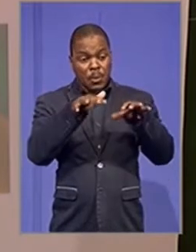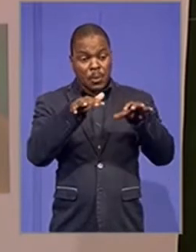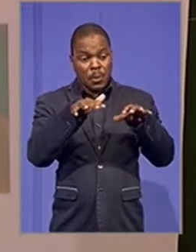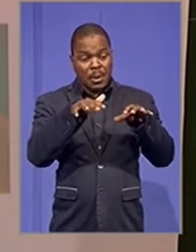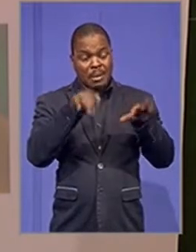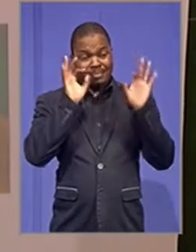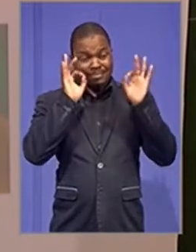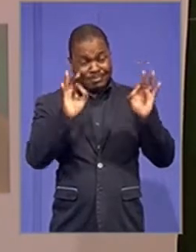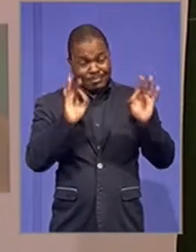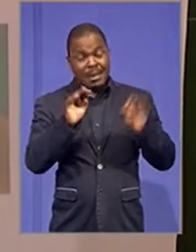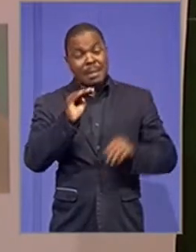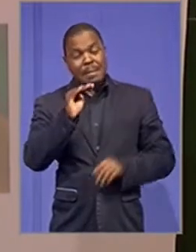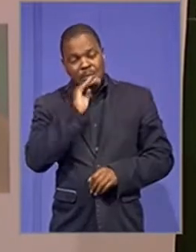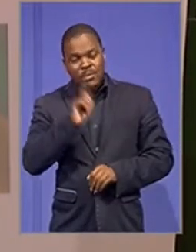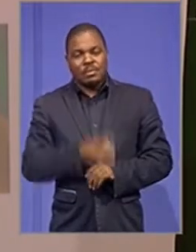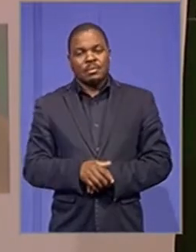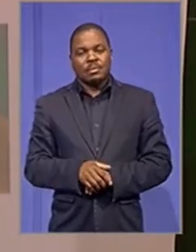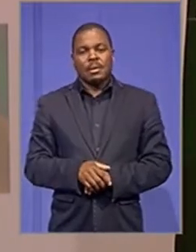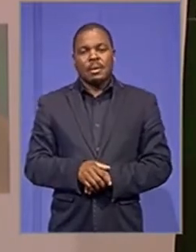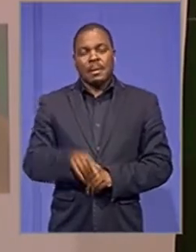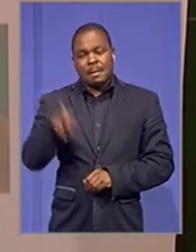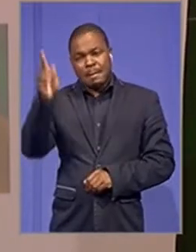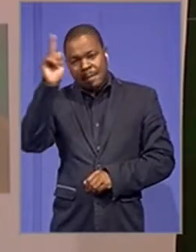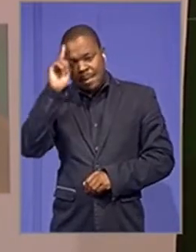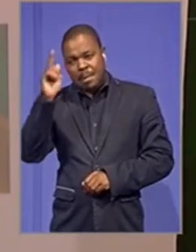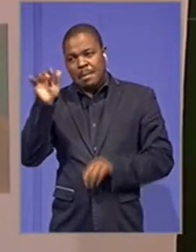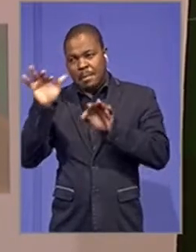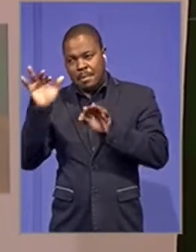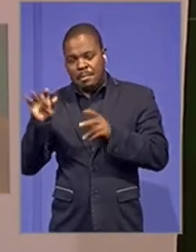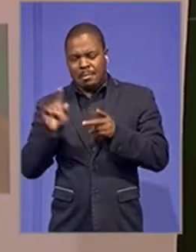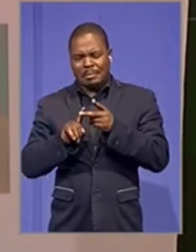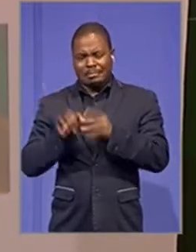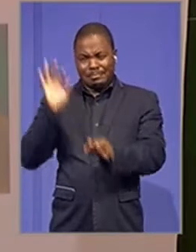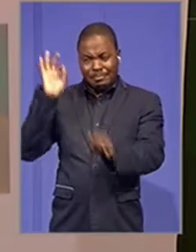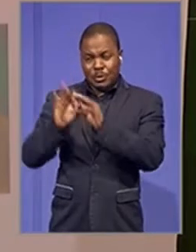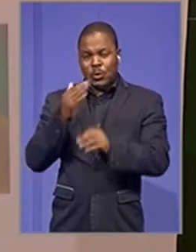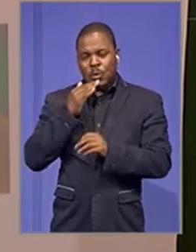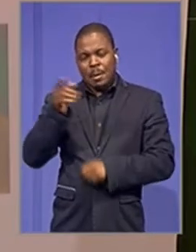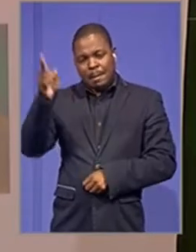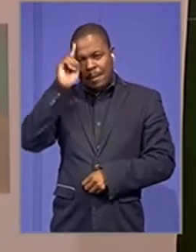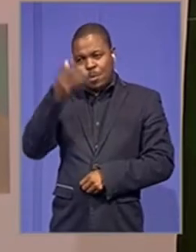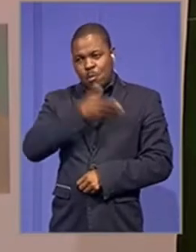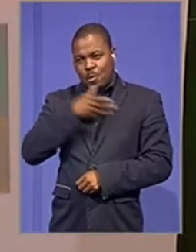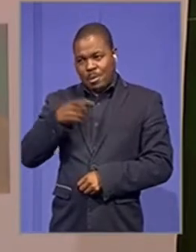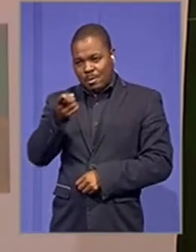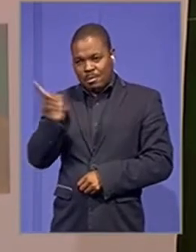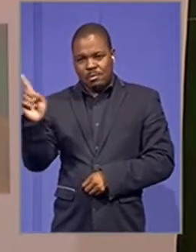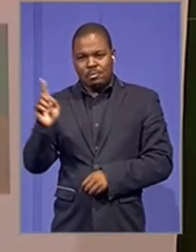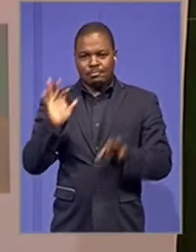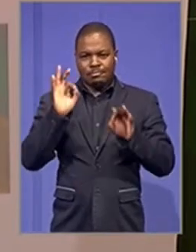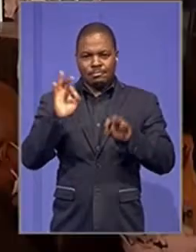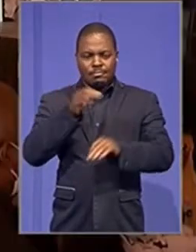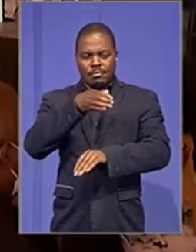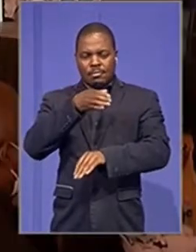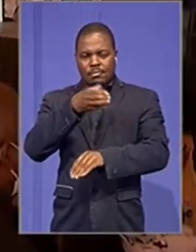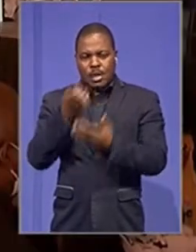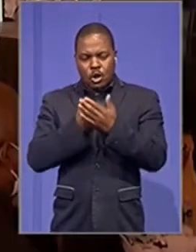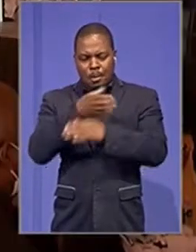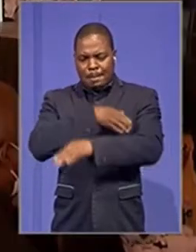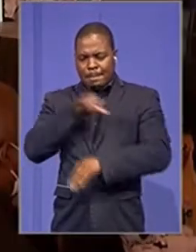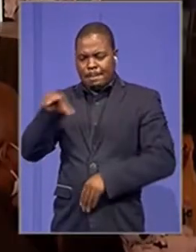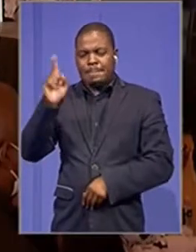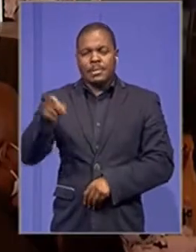meaningful, black people and black women in particular need to be economically empowered. Babangwe